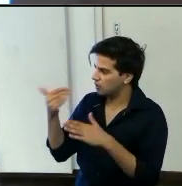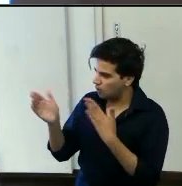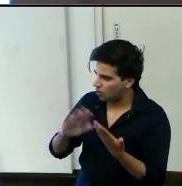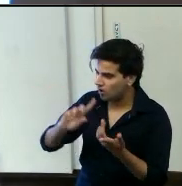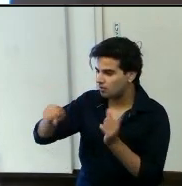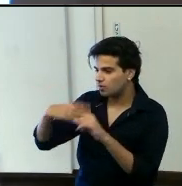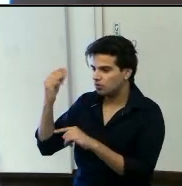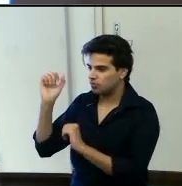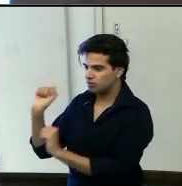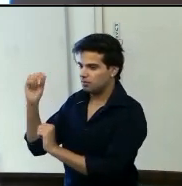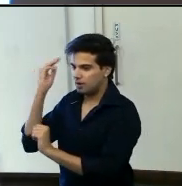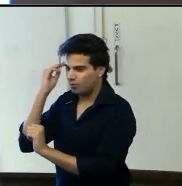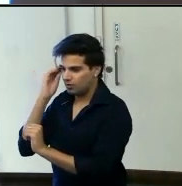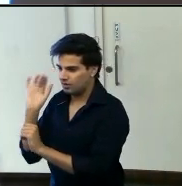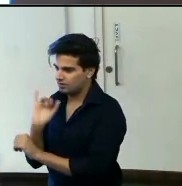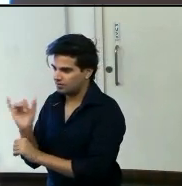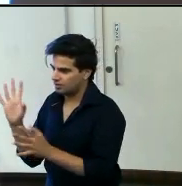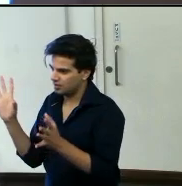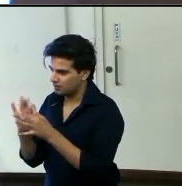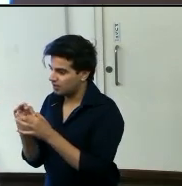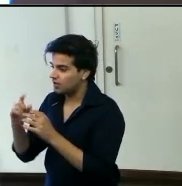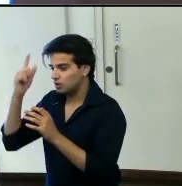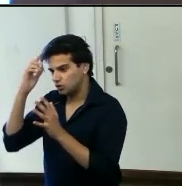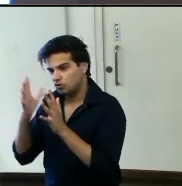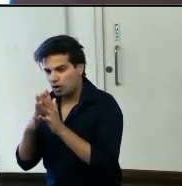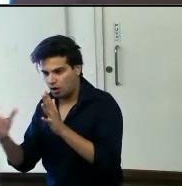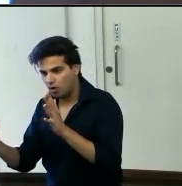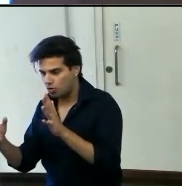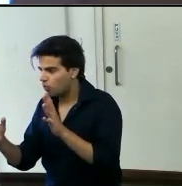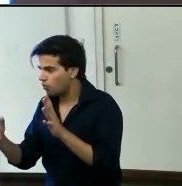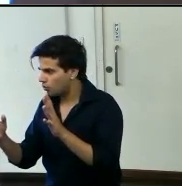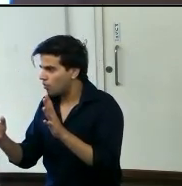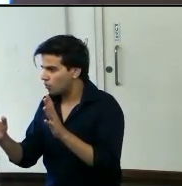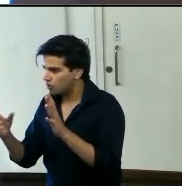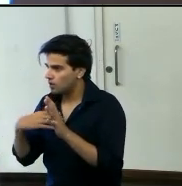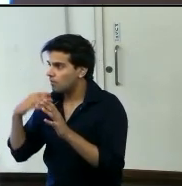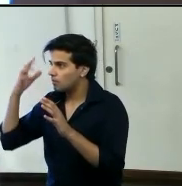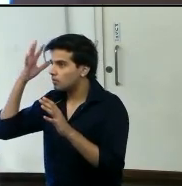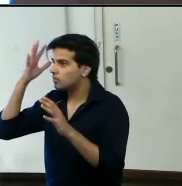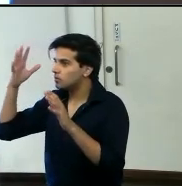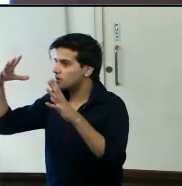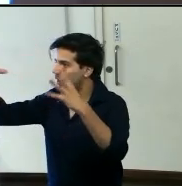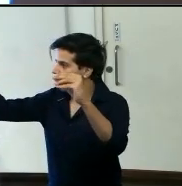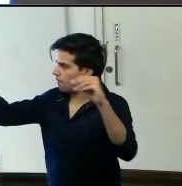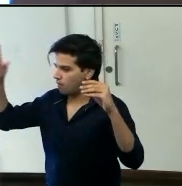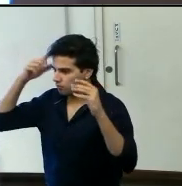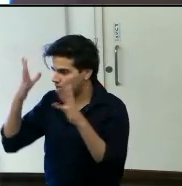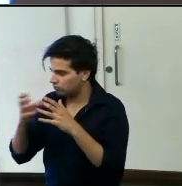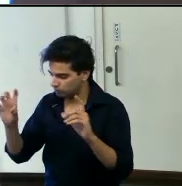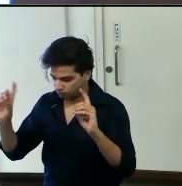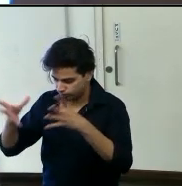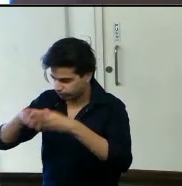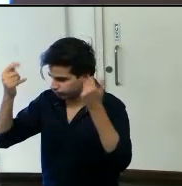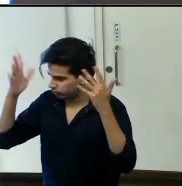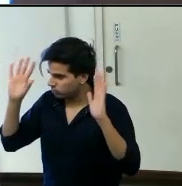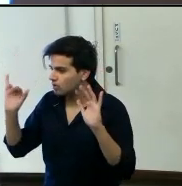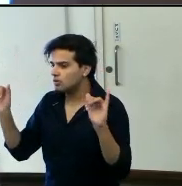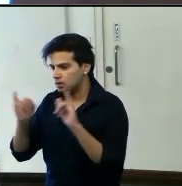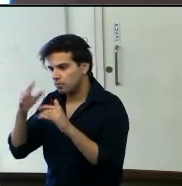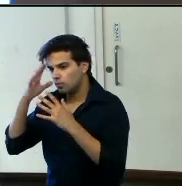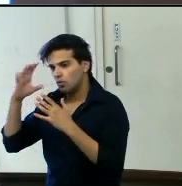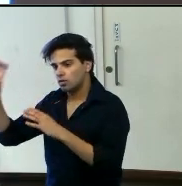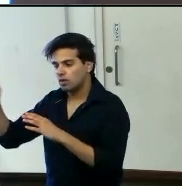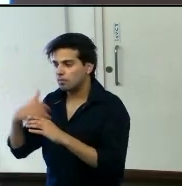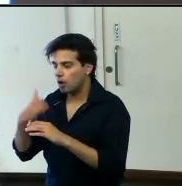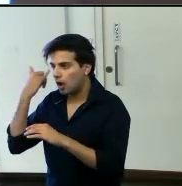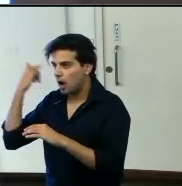memory and all that. So the shadow is also ephemeral. Like you switch off the light, shadow is gone. So, so this